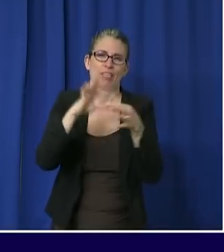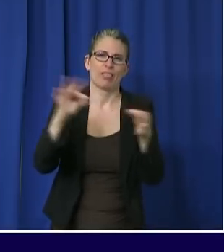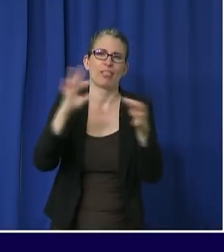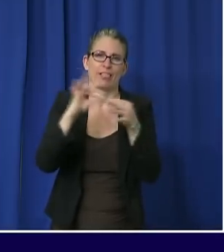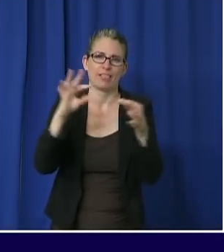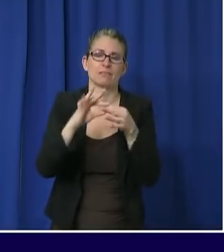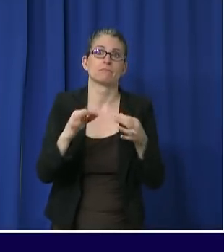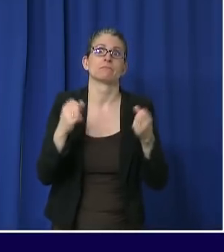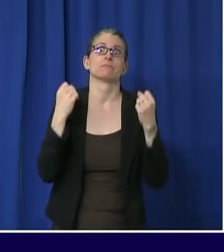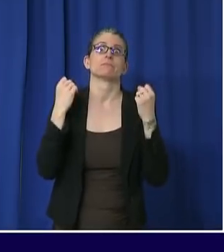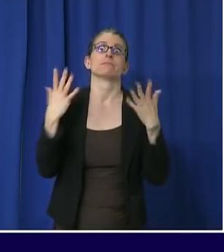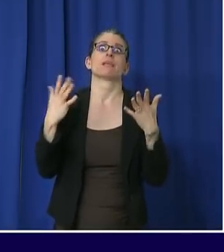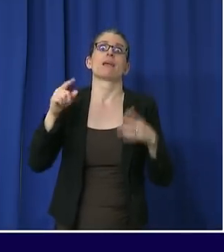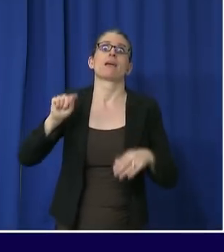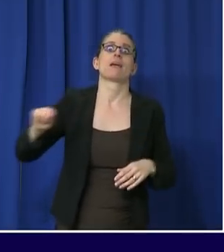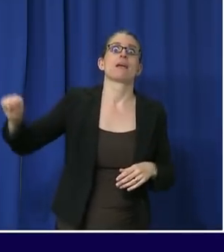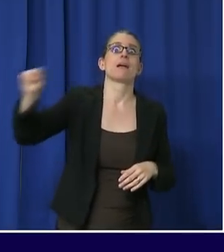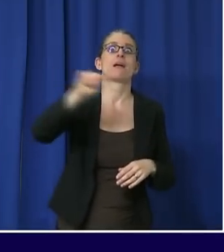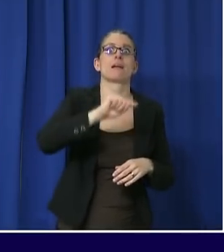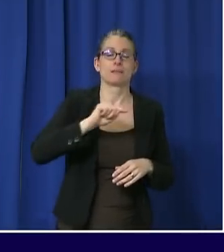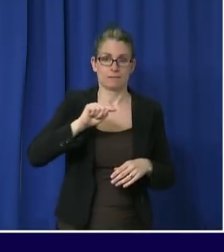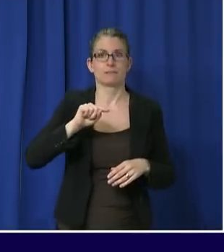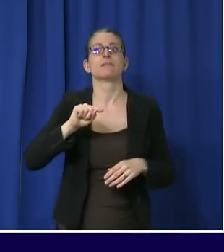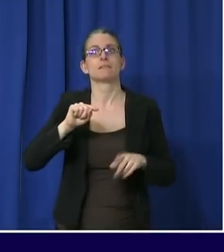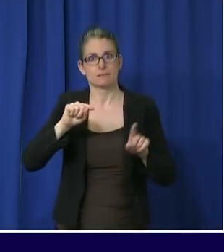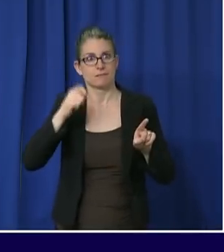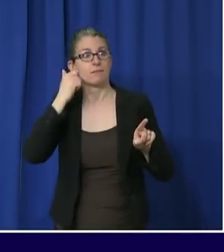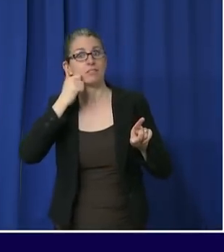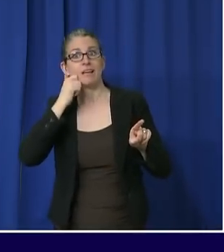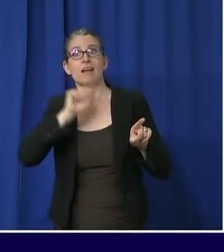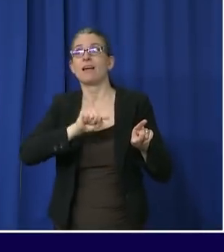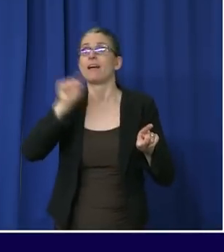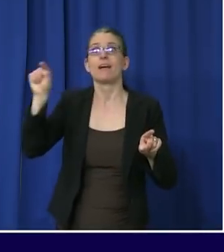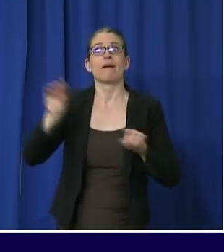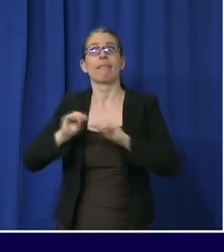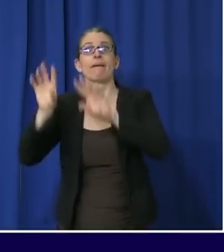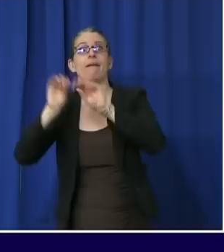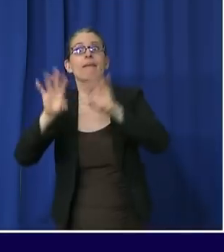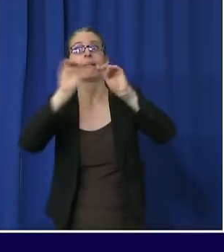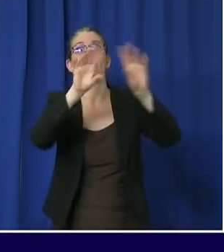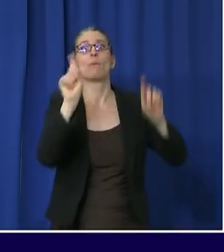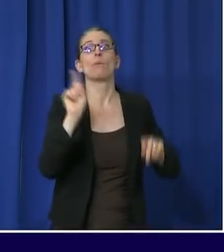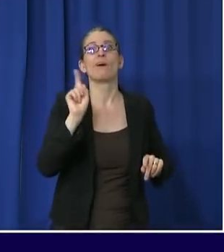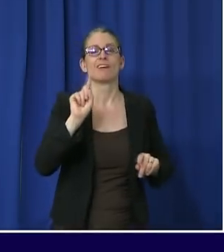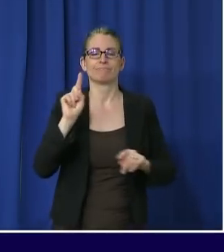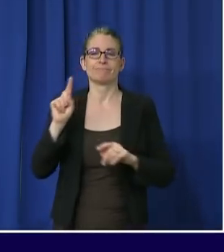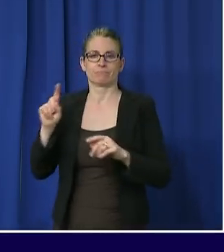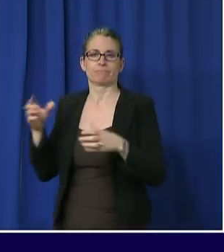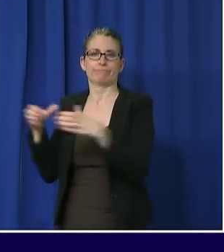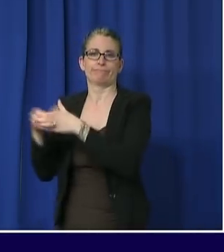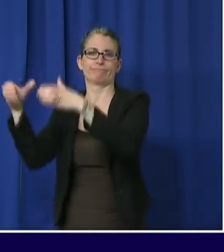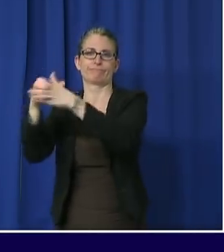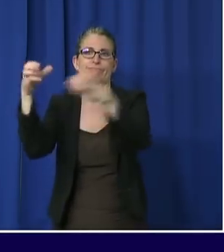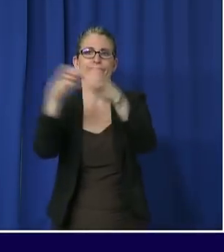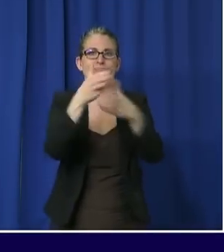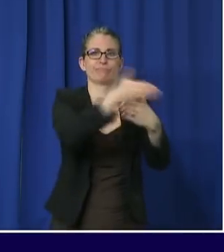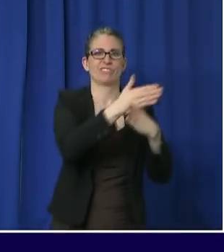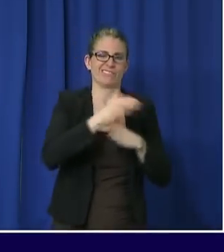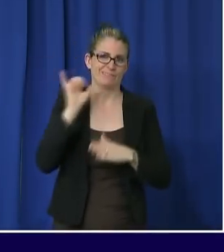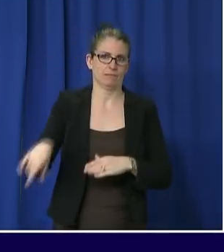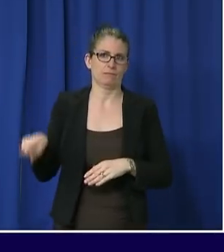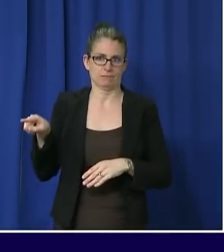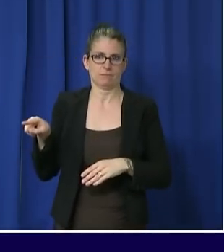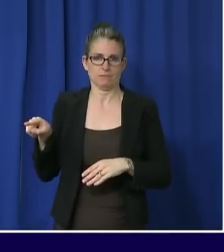accounted for by outbreaks in facilities. And our goal at that time was as I noted, to think